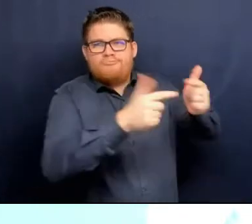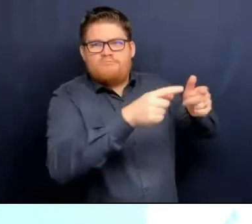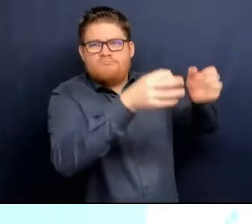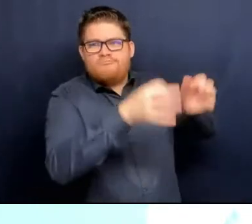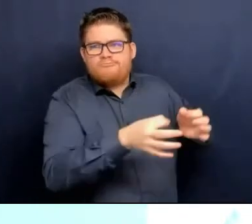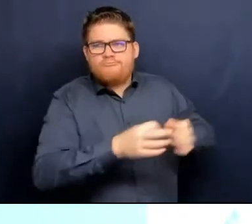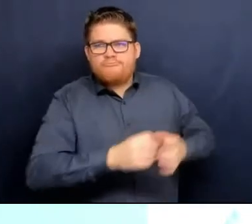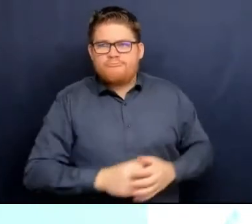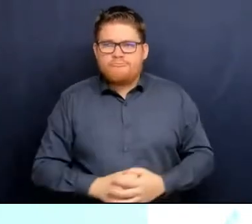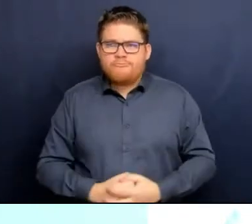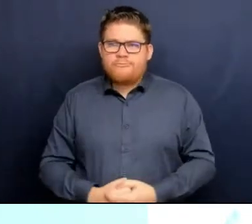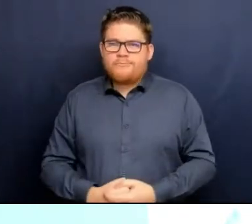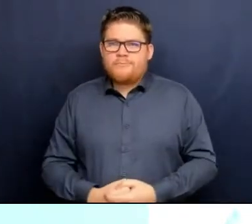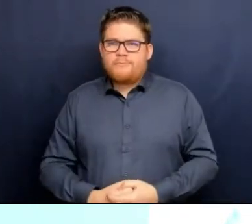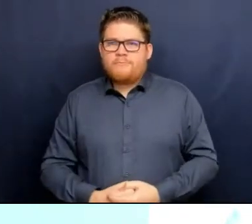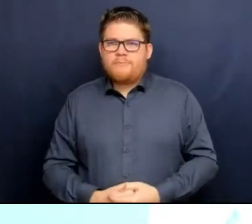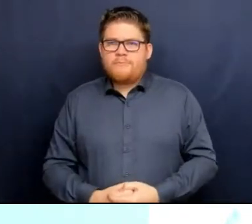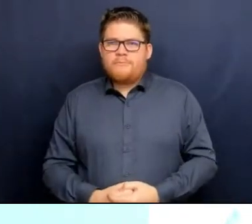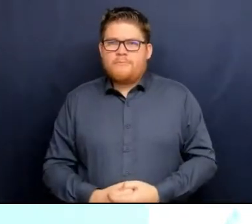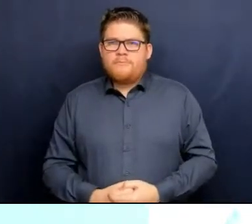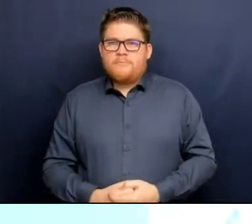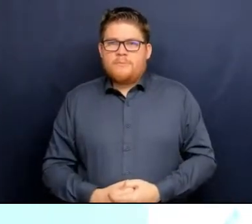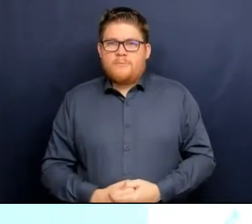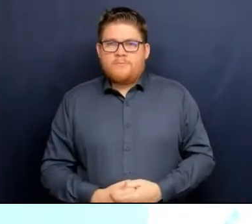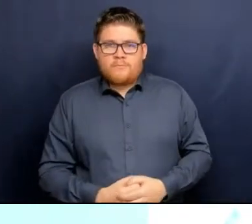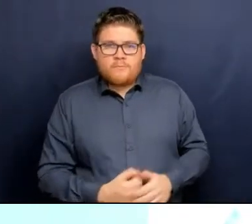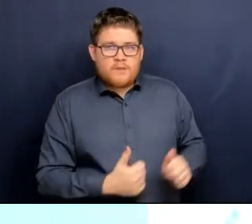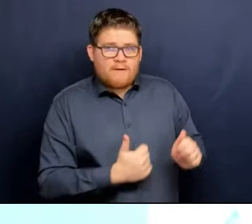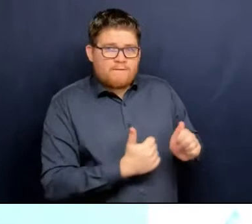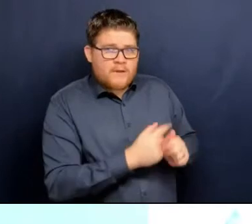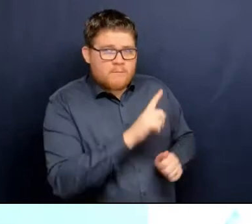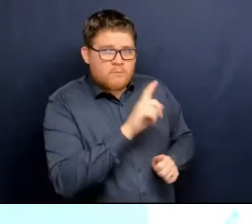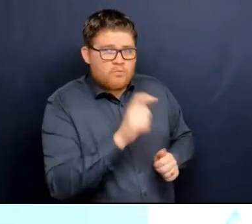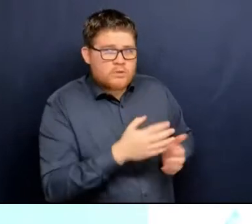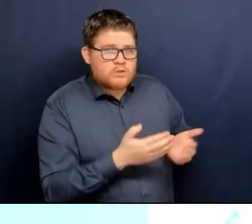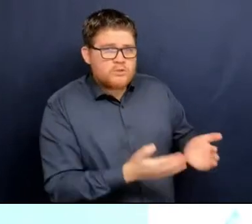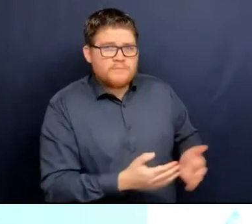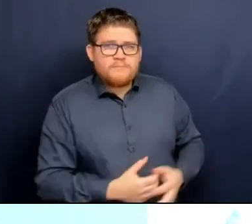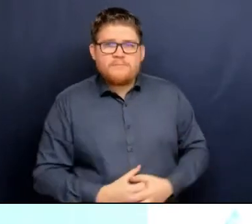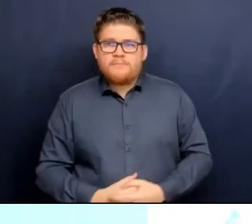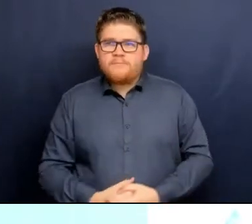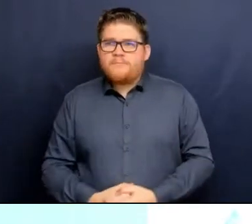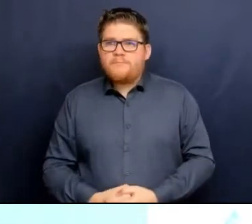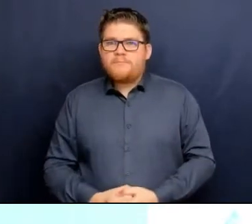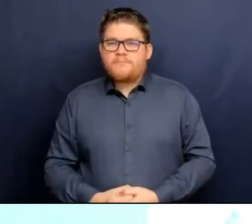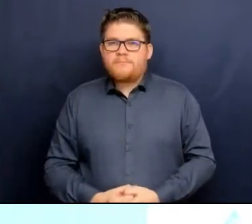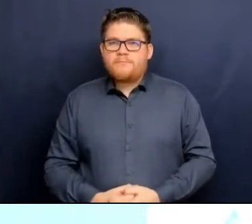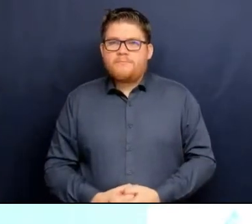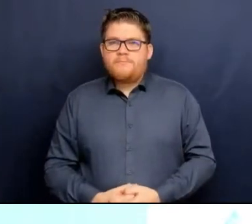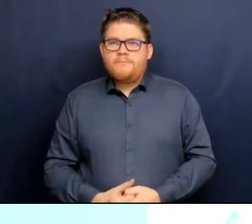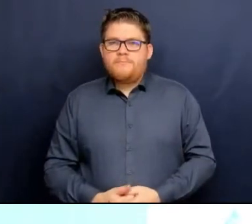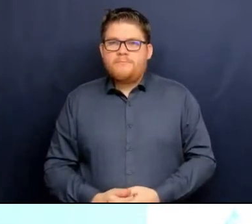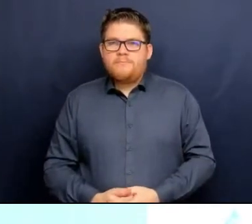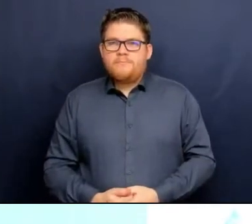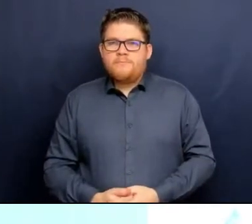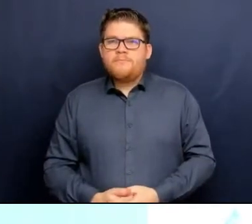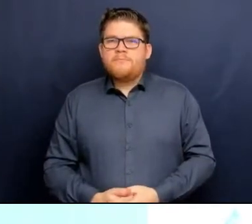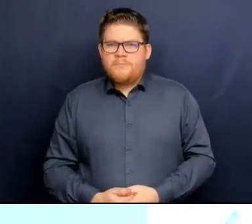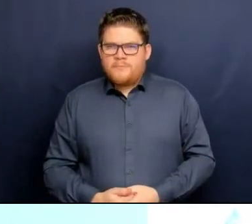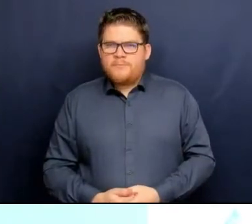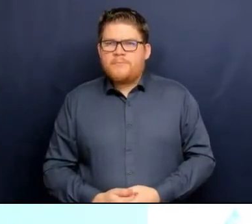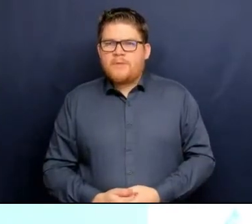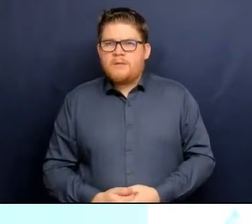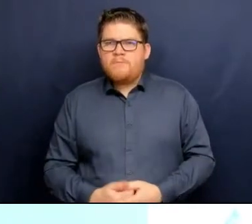him. Follow-up, Shannon? Yes, so we've got 89 priorities or actions within this